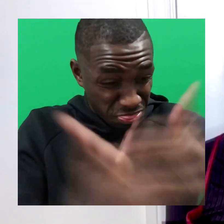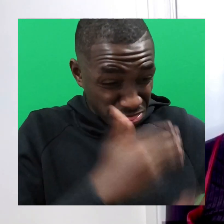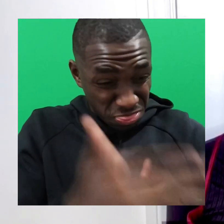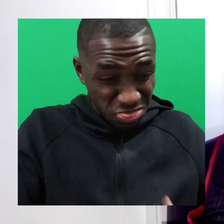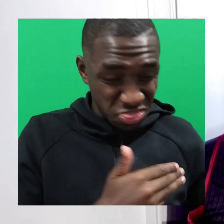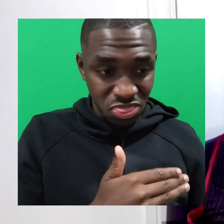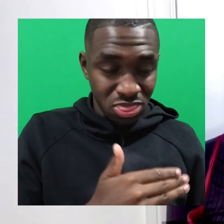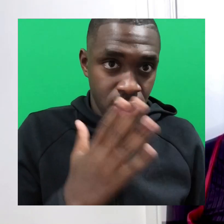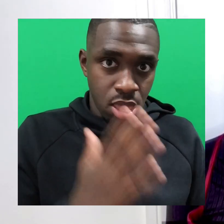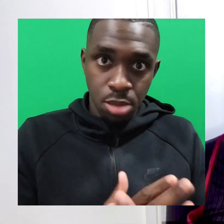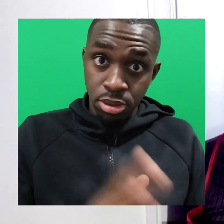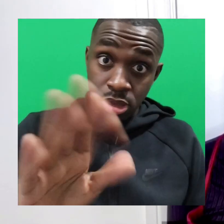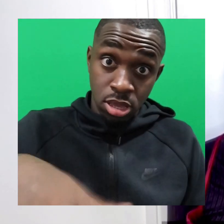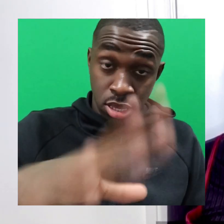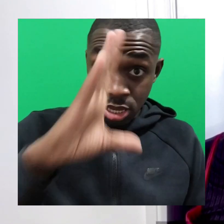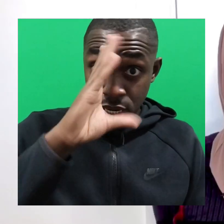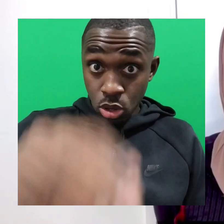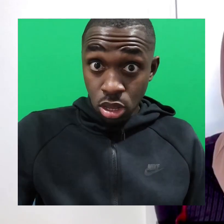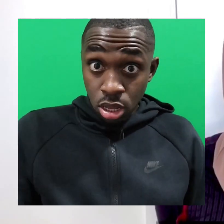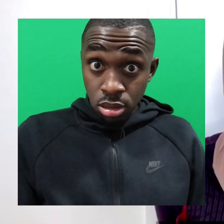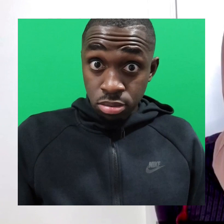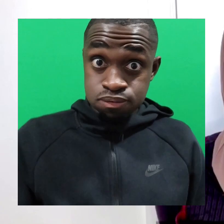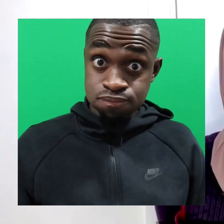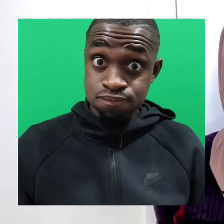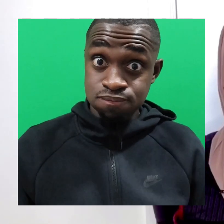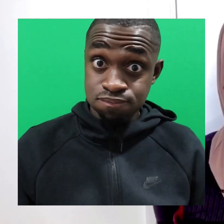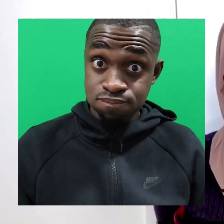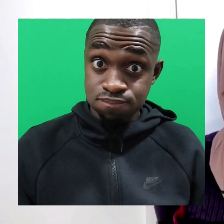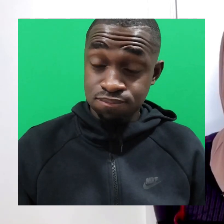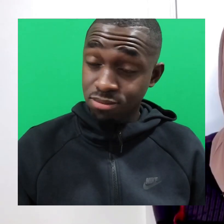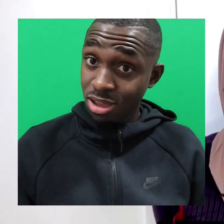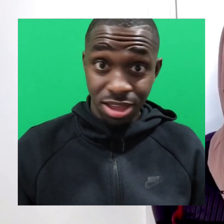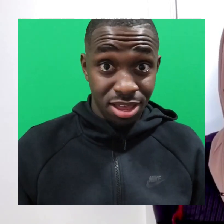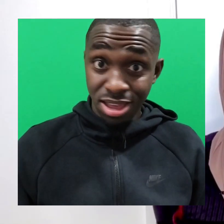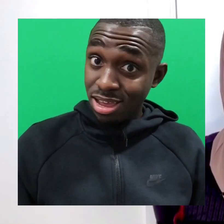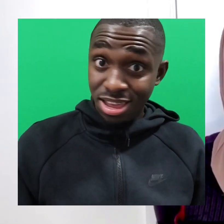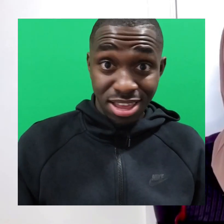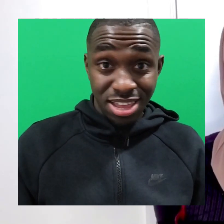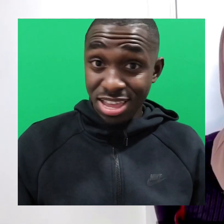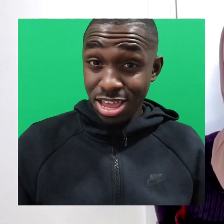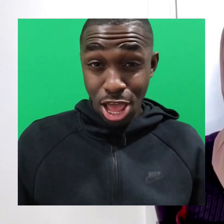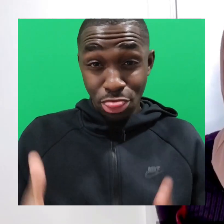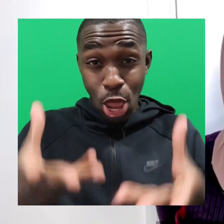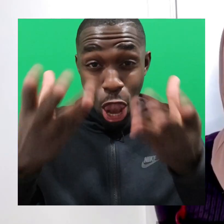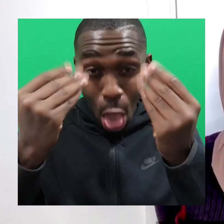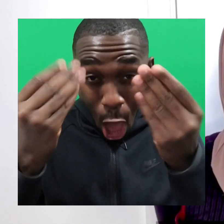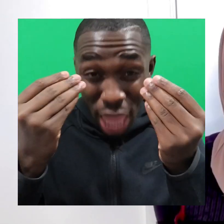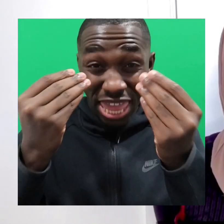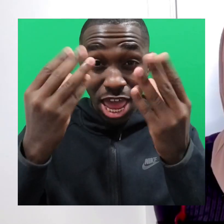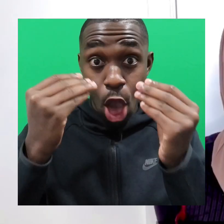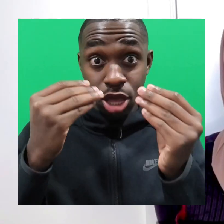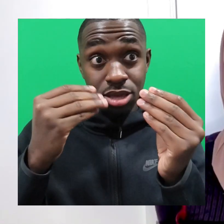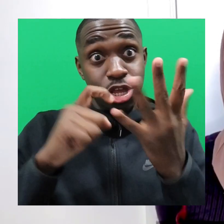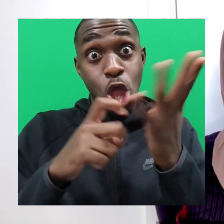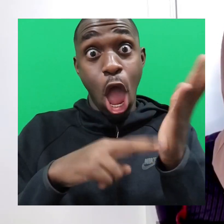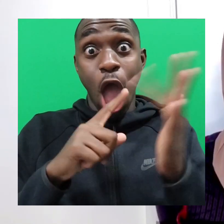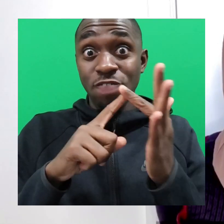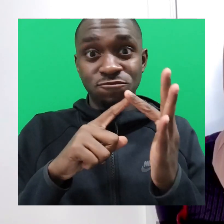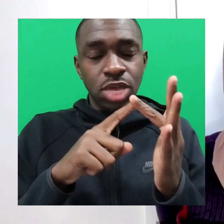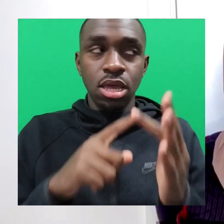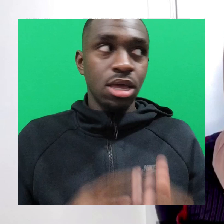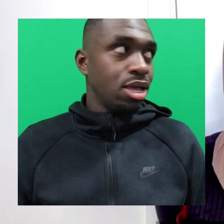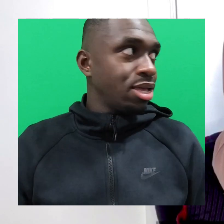in the tech industry, or accept this job offer that I really wanted, and it was something